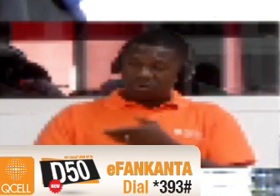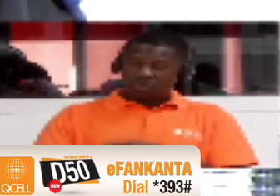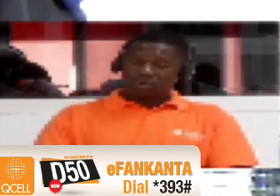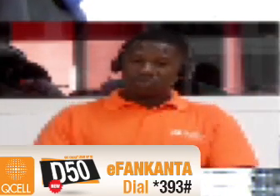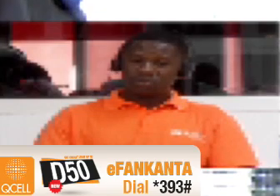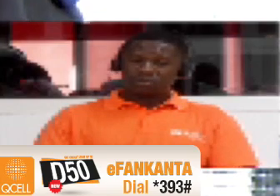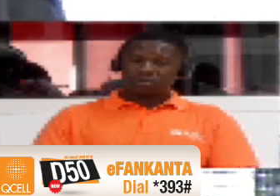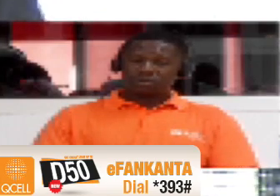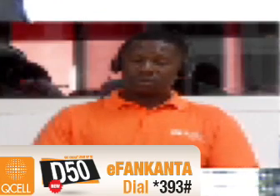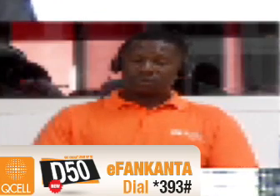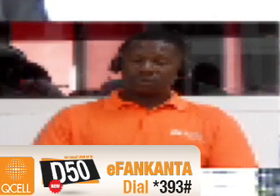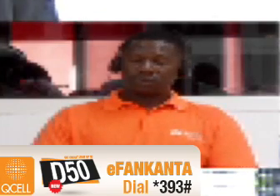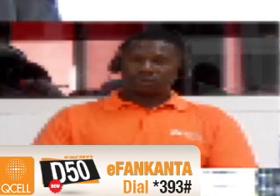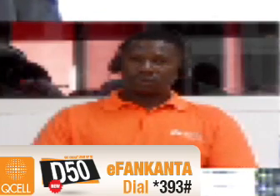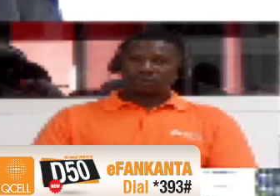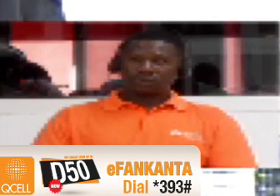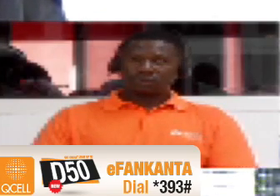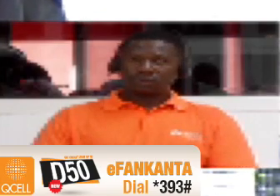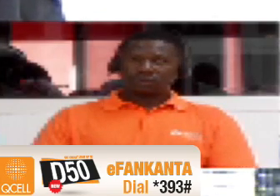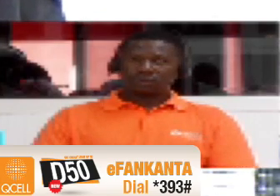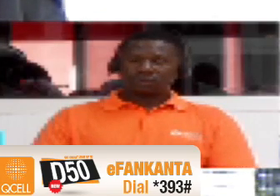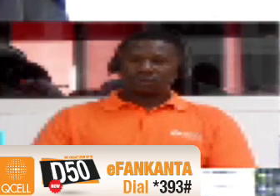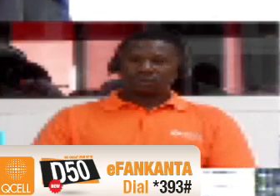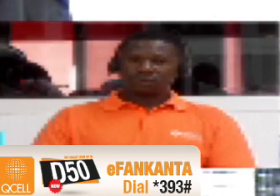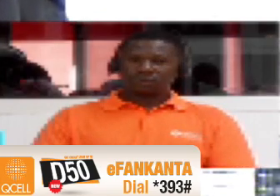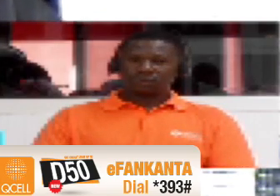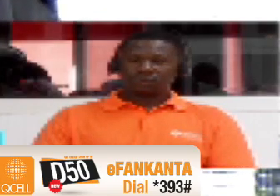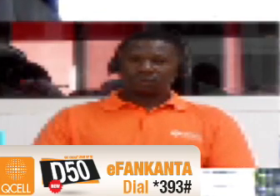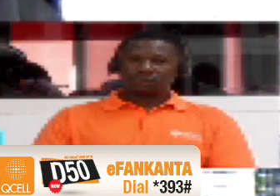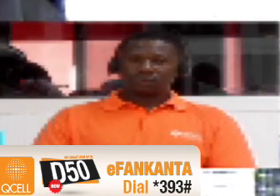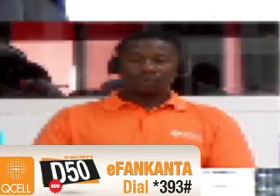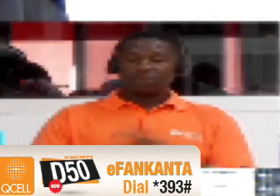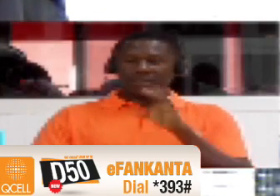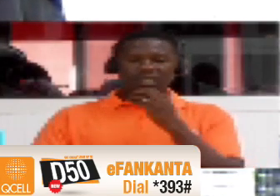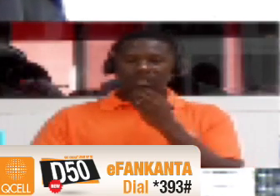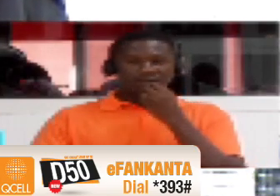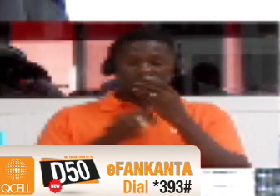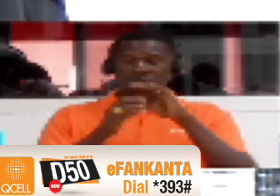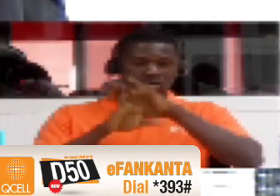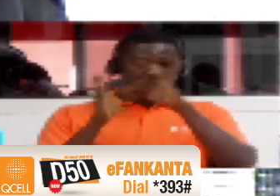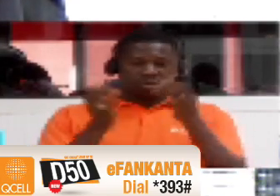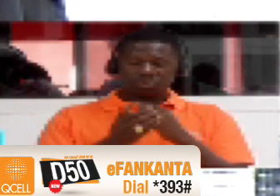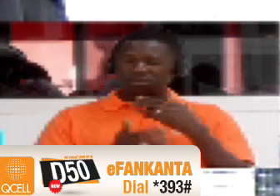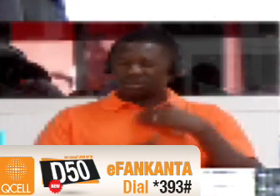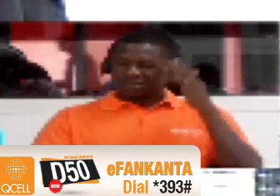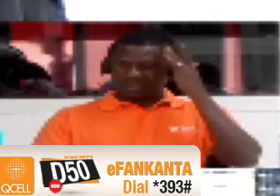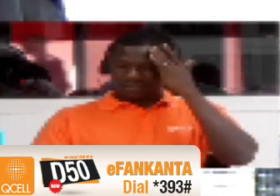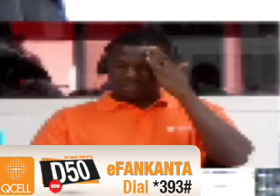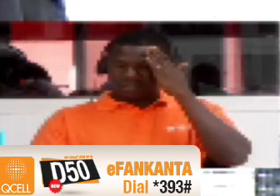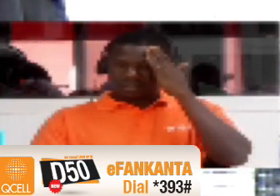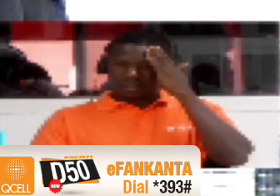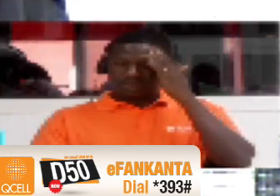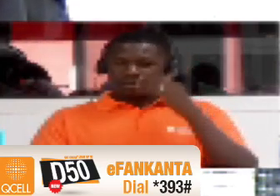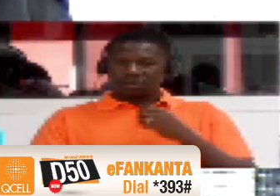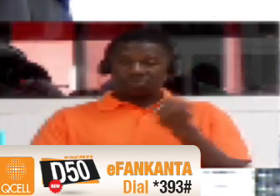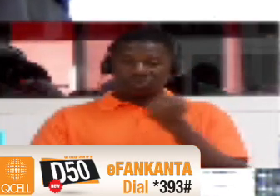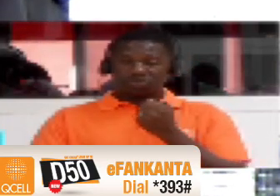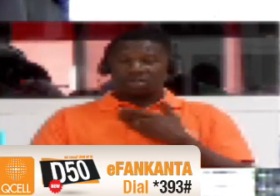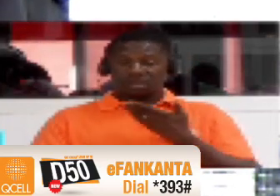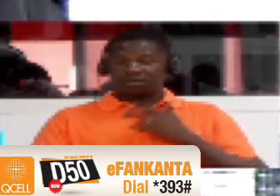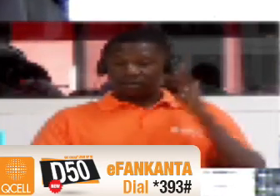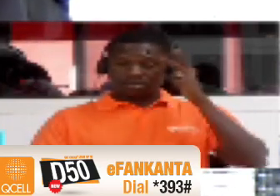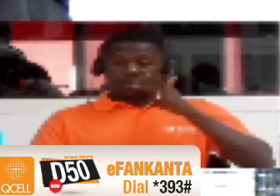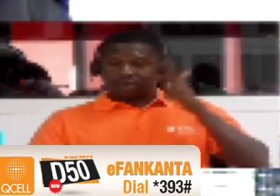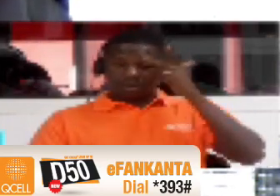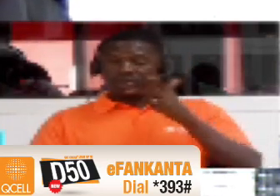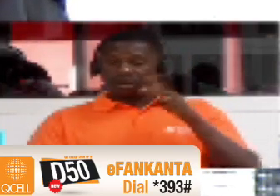fumunenjeti. Ntabe fonolo barana miroto. I can't say all, but in my thinking. Because Babijele.